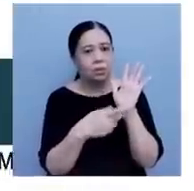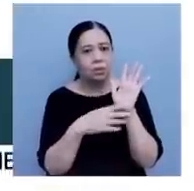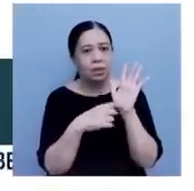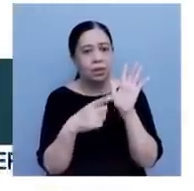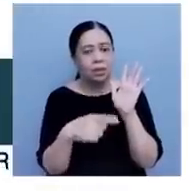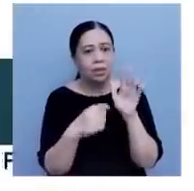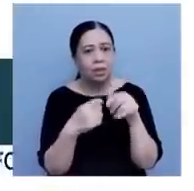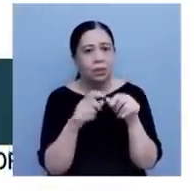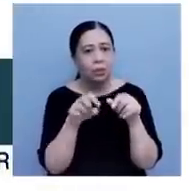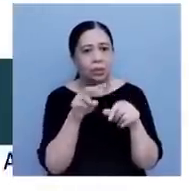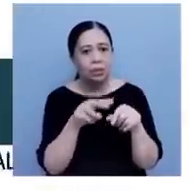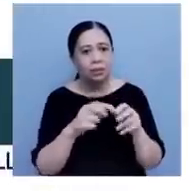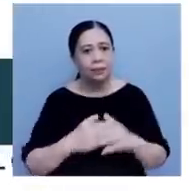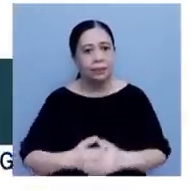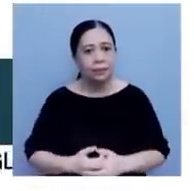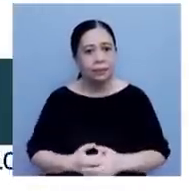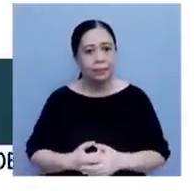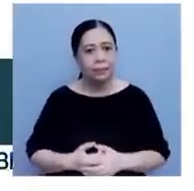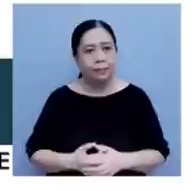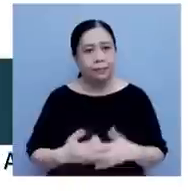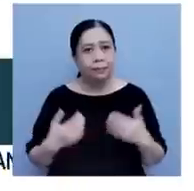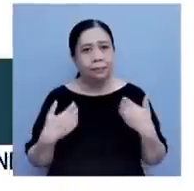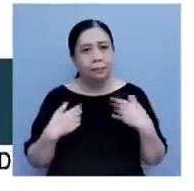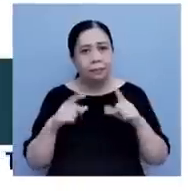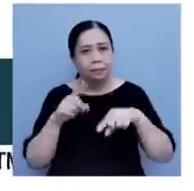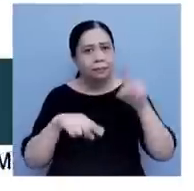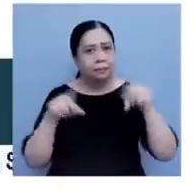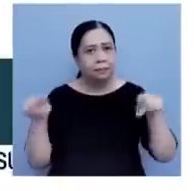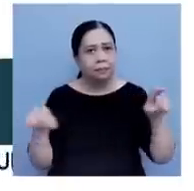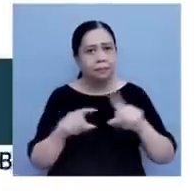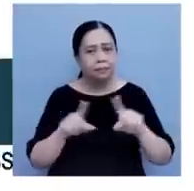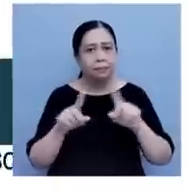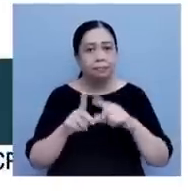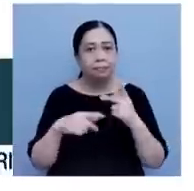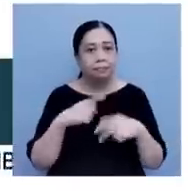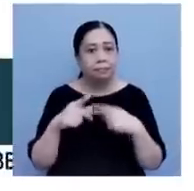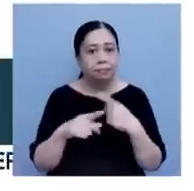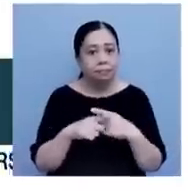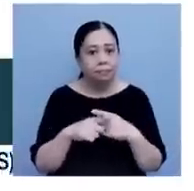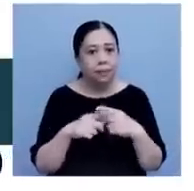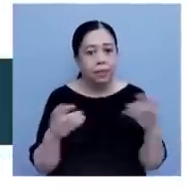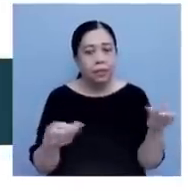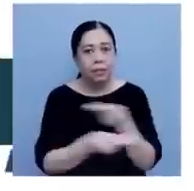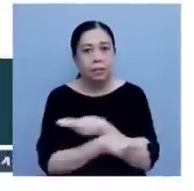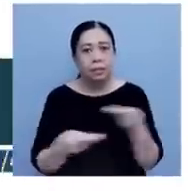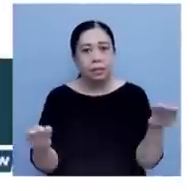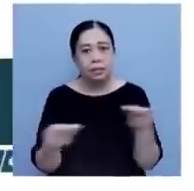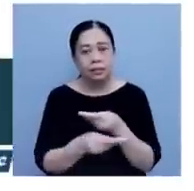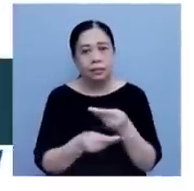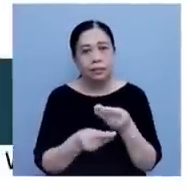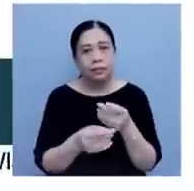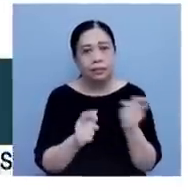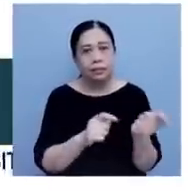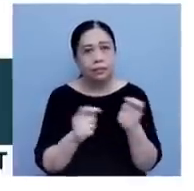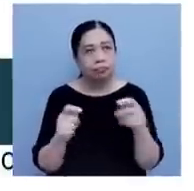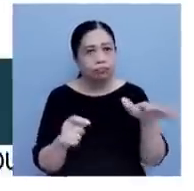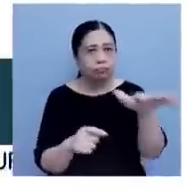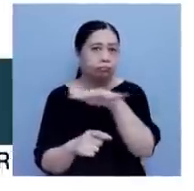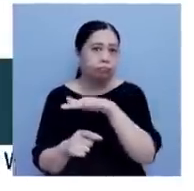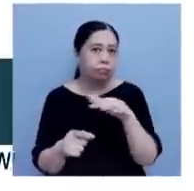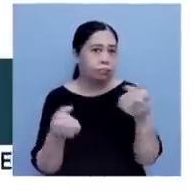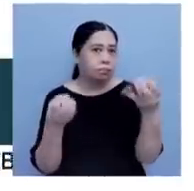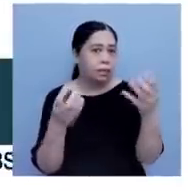can see that there are multiple kinds of interagency transfers across